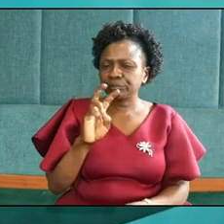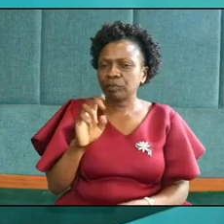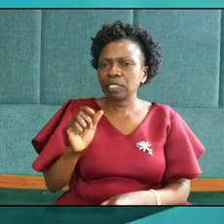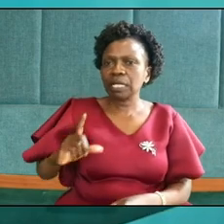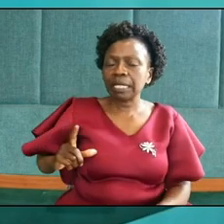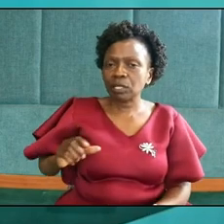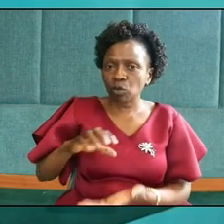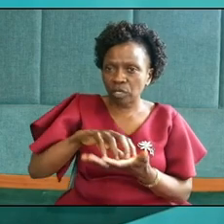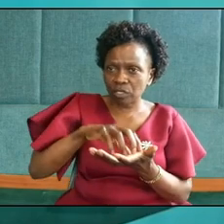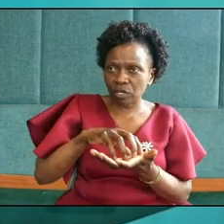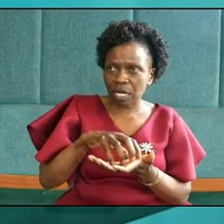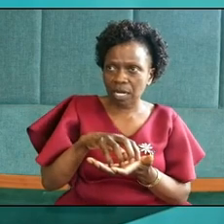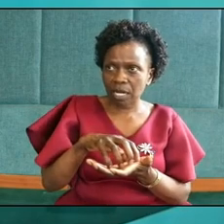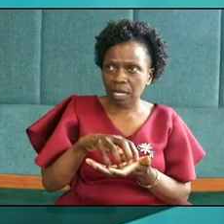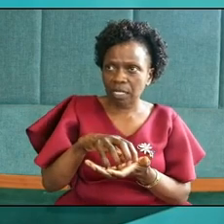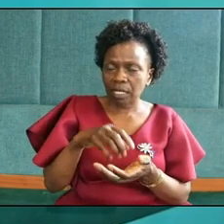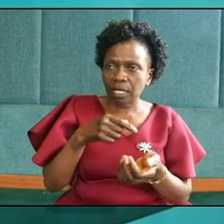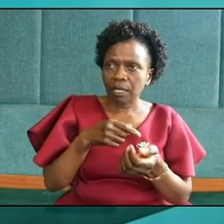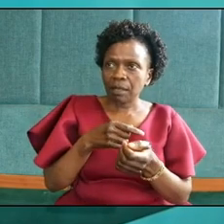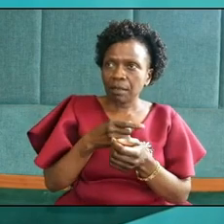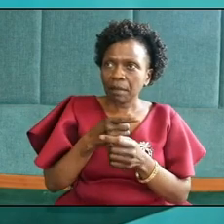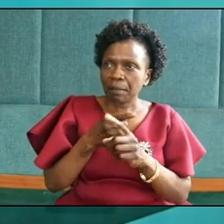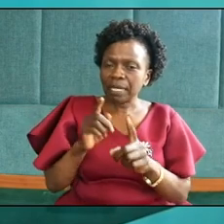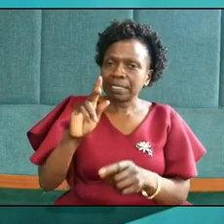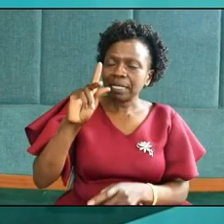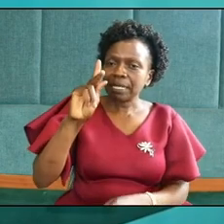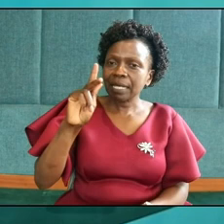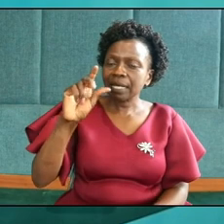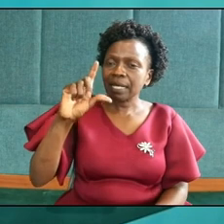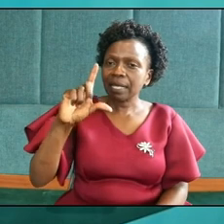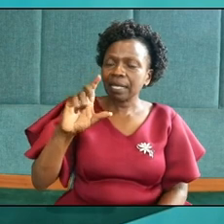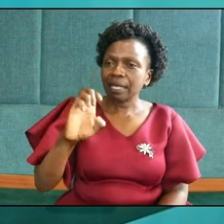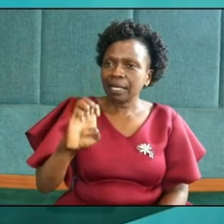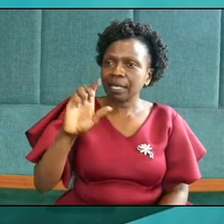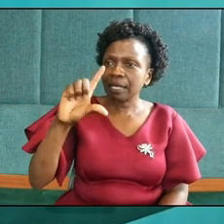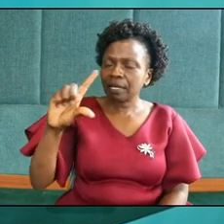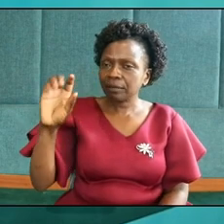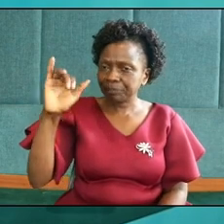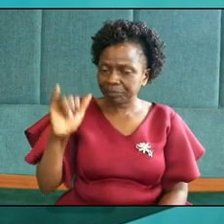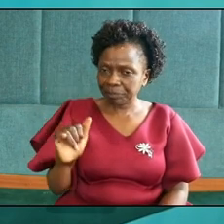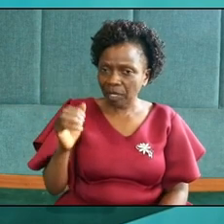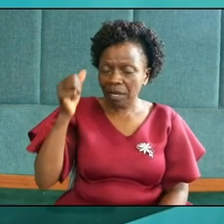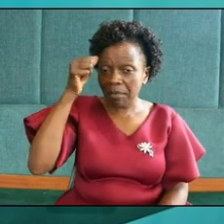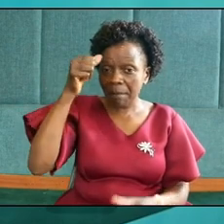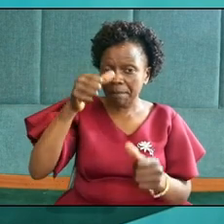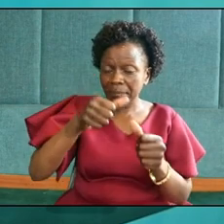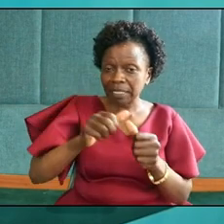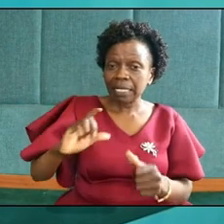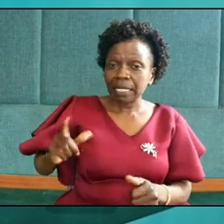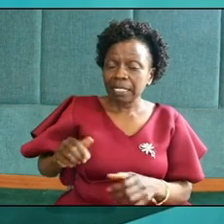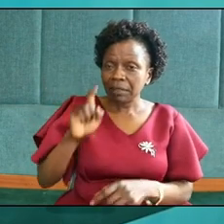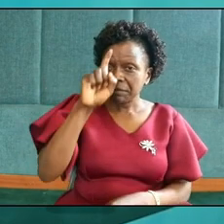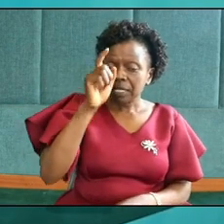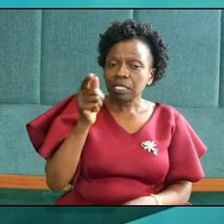lady. Dr. Kelly remembered the girl and the village. This is the one